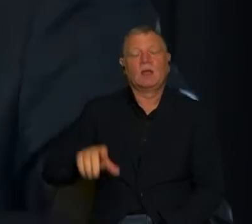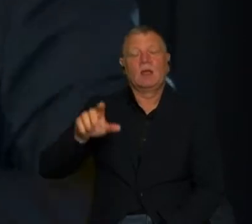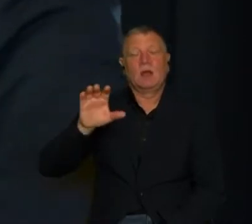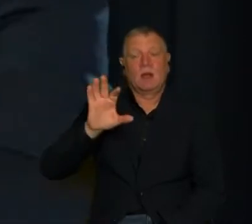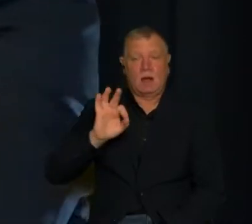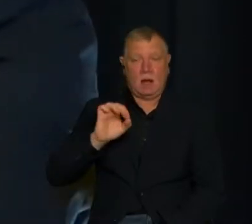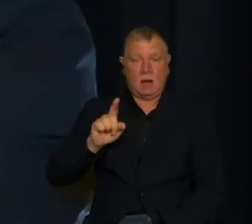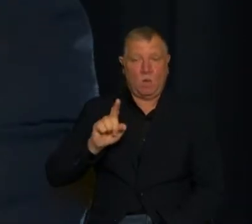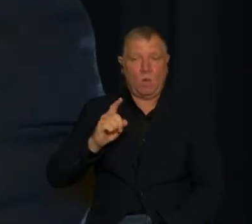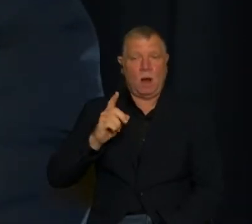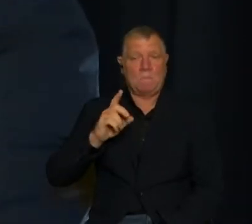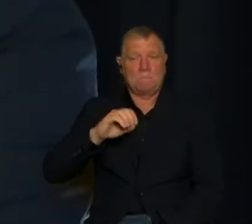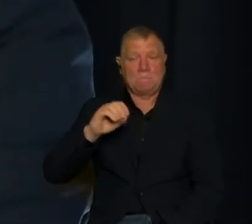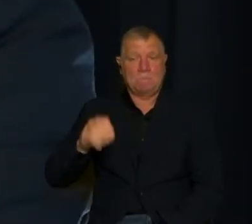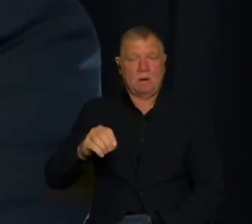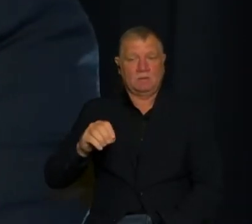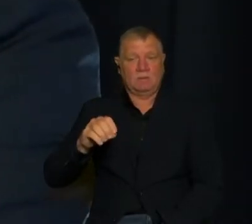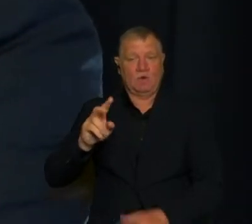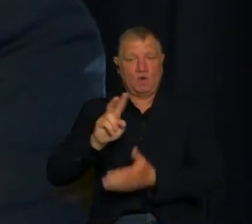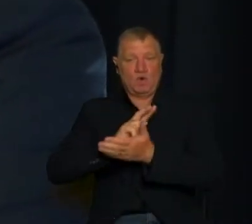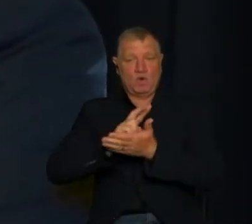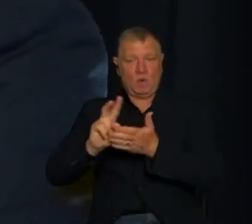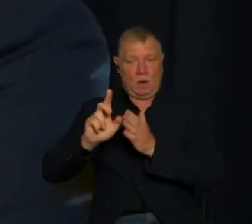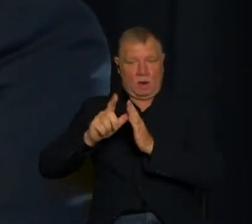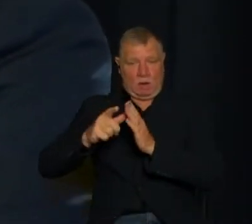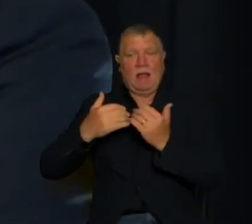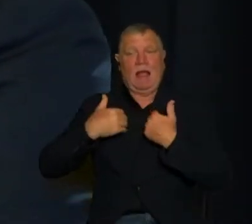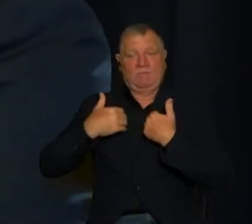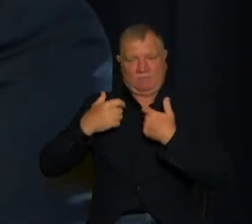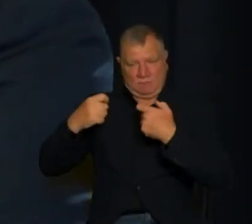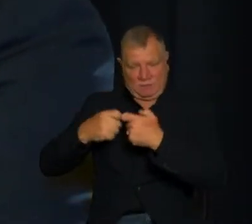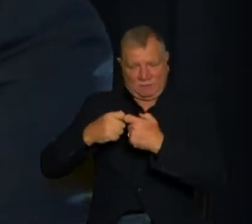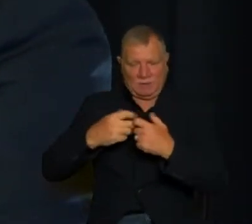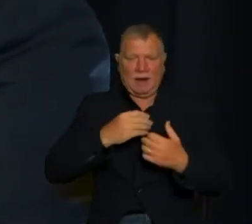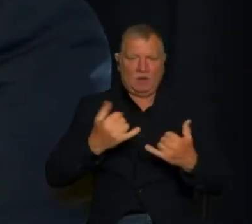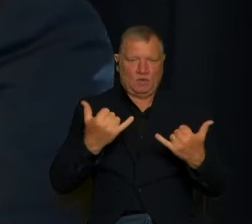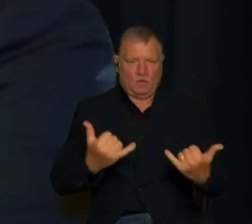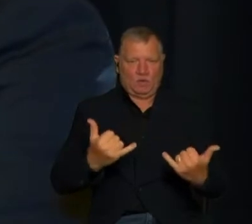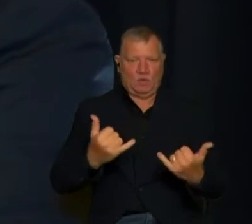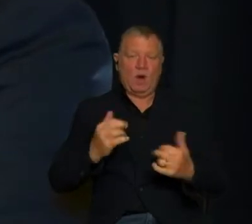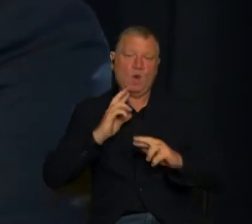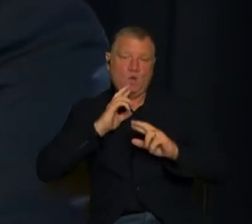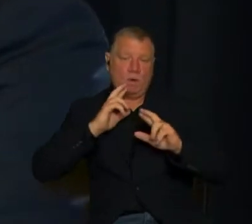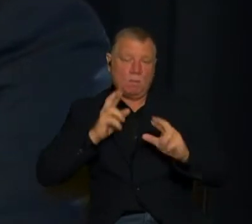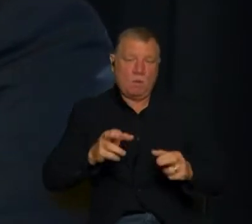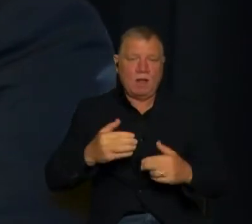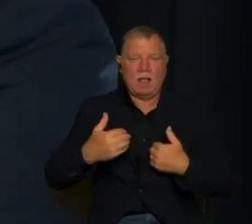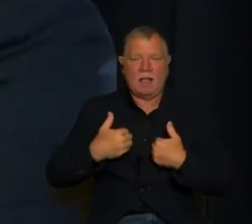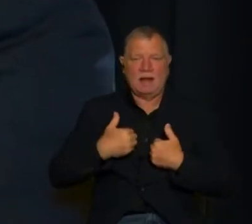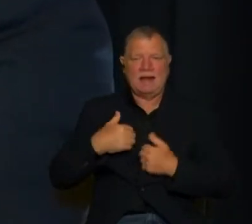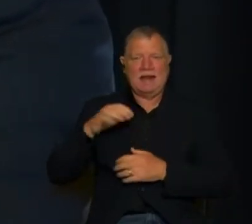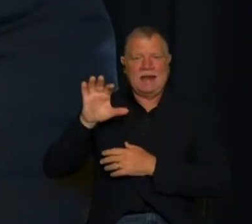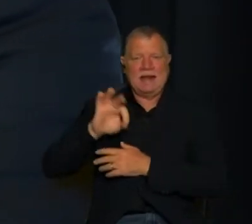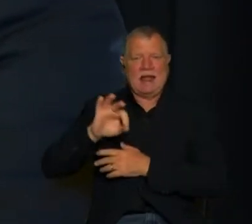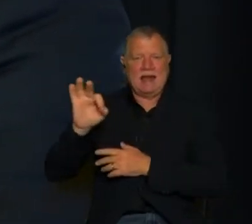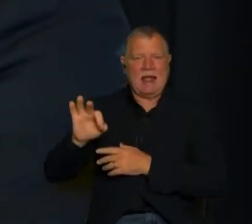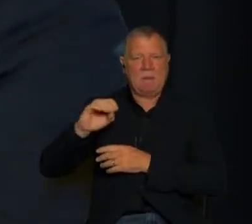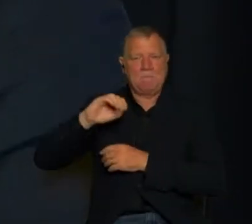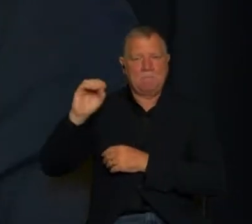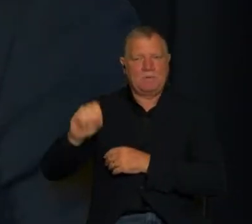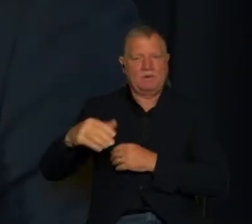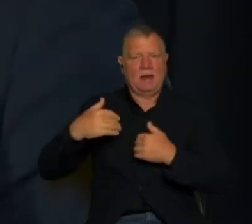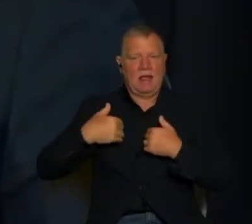91% of them had power by the 2 week mark, and today it reports that 99%